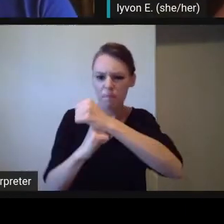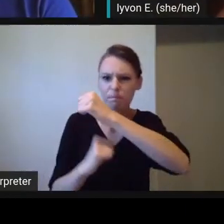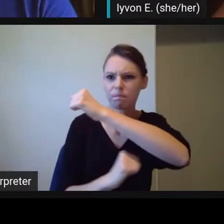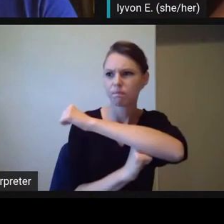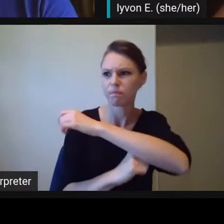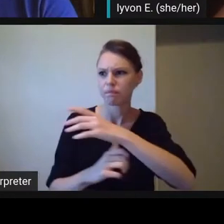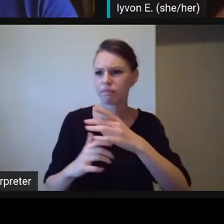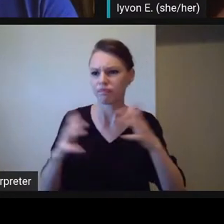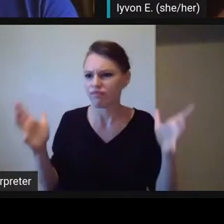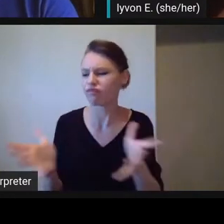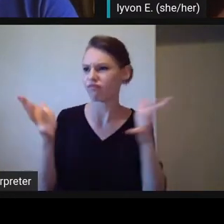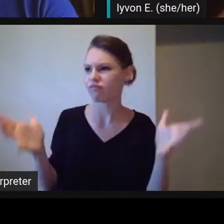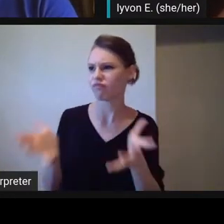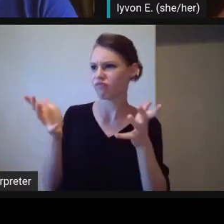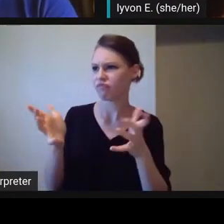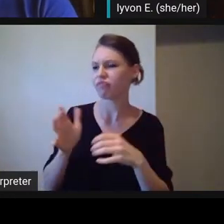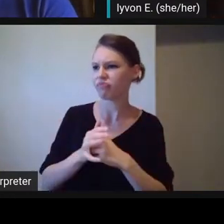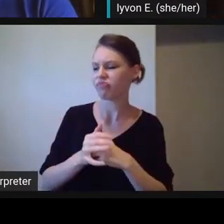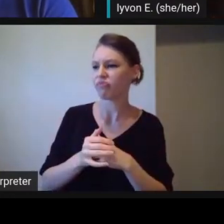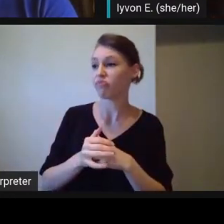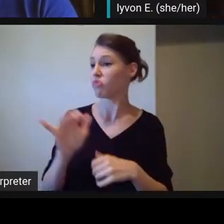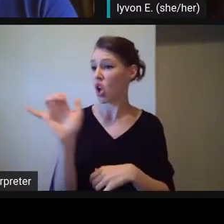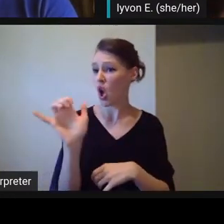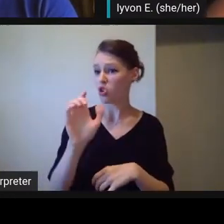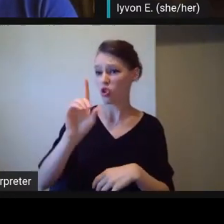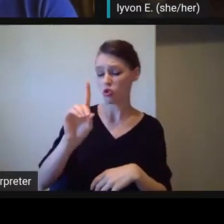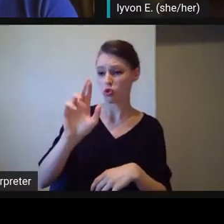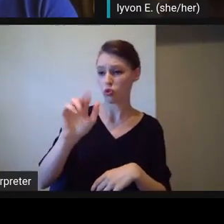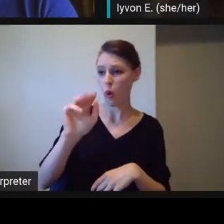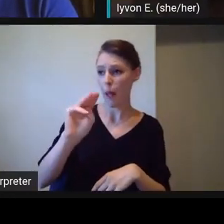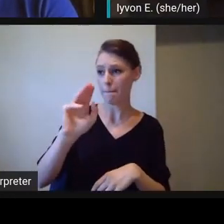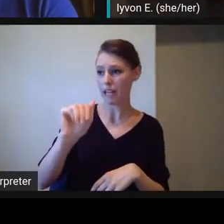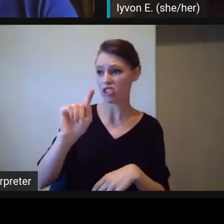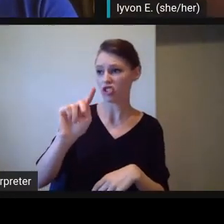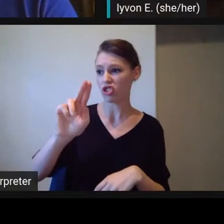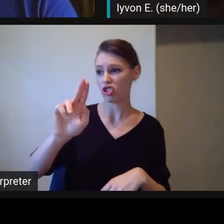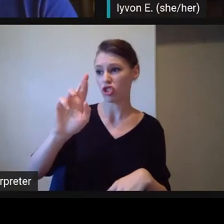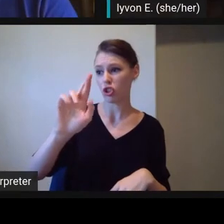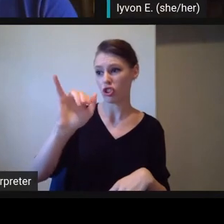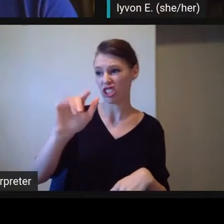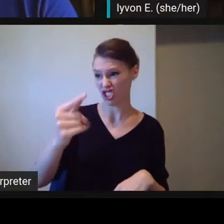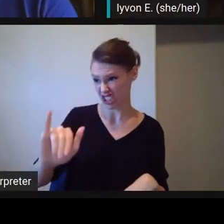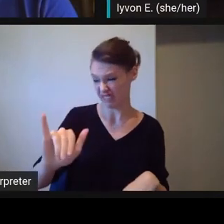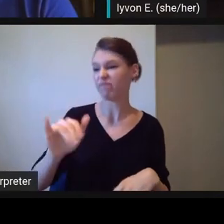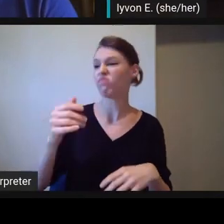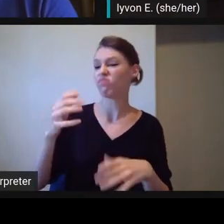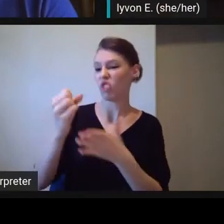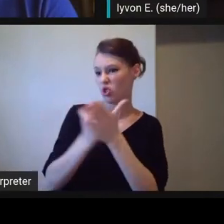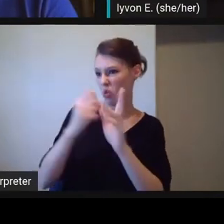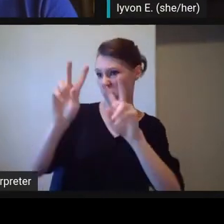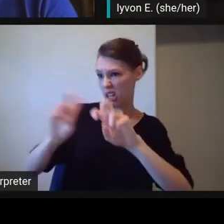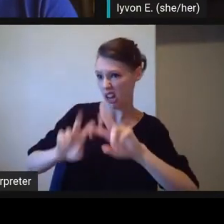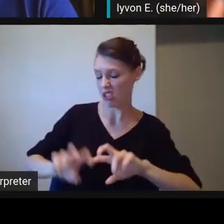I also think dramaturgy, being a dramaturg, is helpful because Parsnip, if people who are listening don't know, it is, you